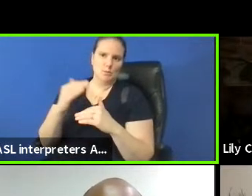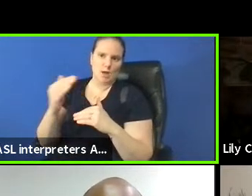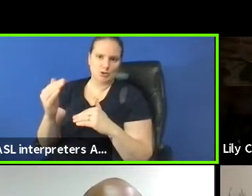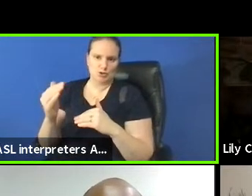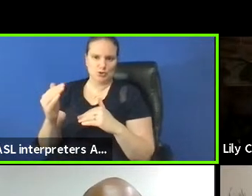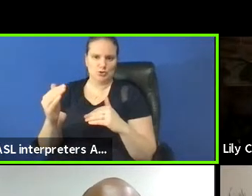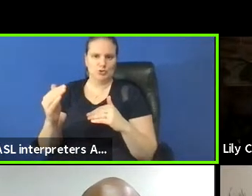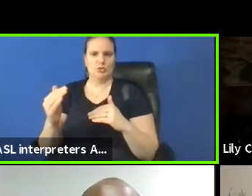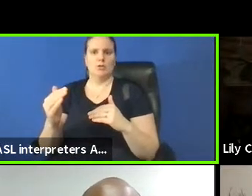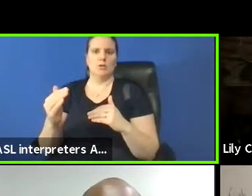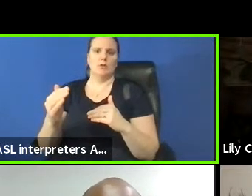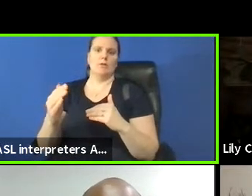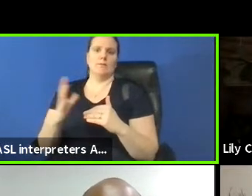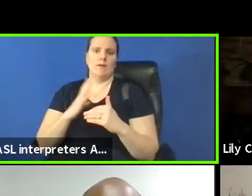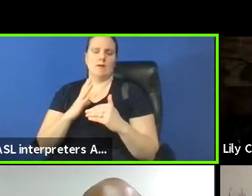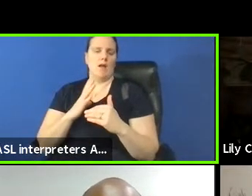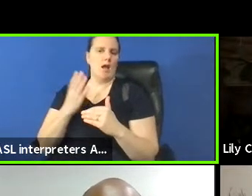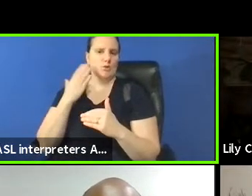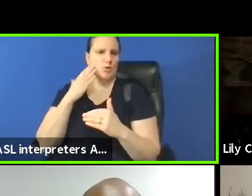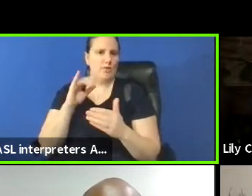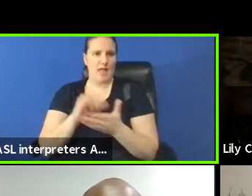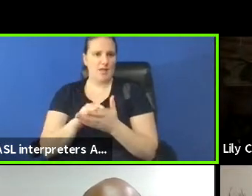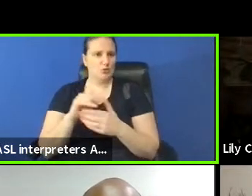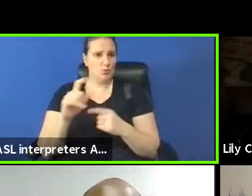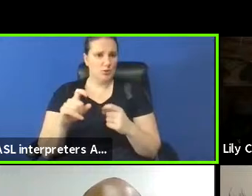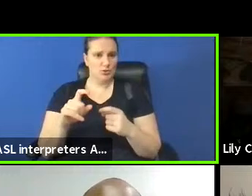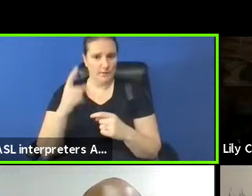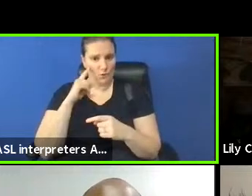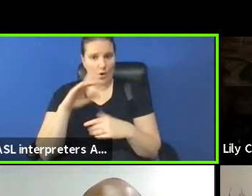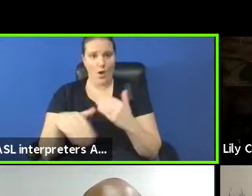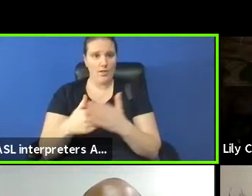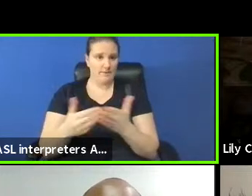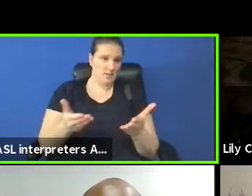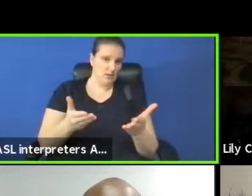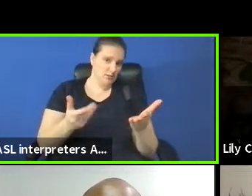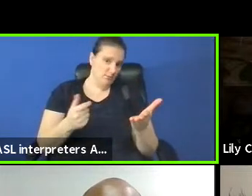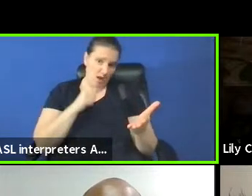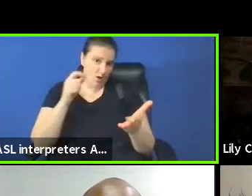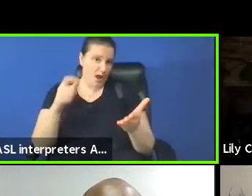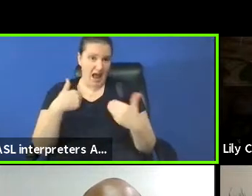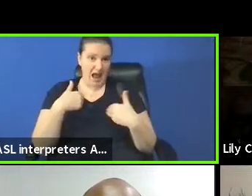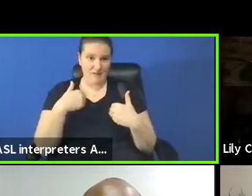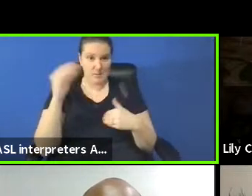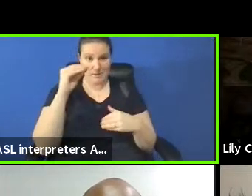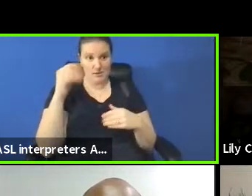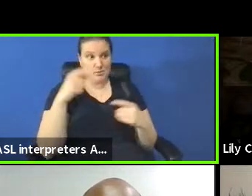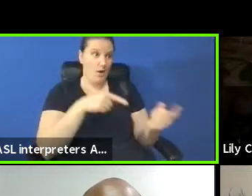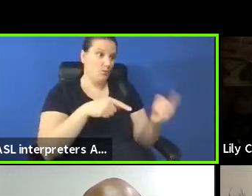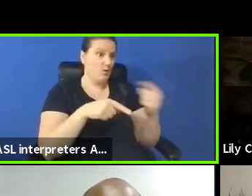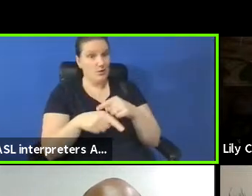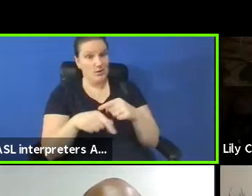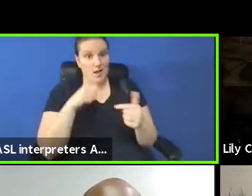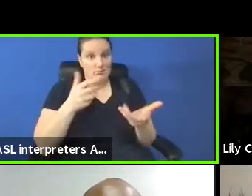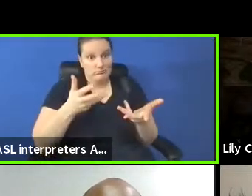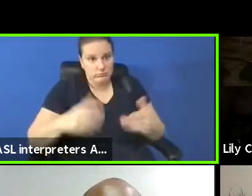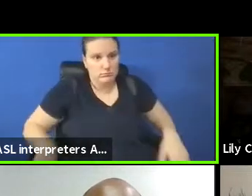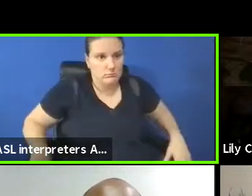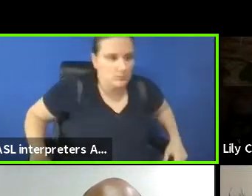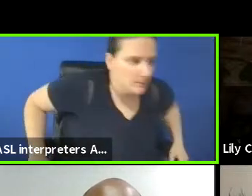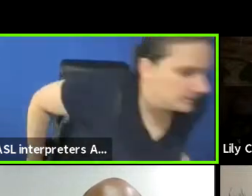So I don't know. I mean, it is a question for all of us here. I don't necessarily have an opinion one way or the other.